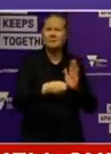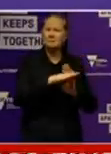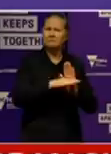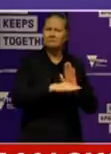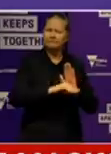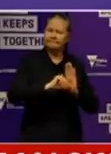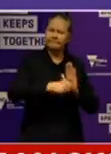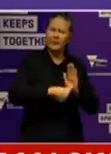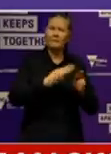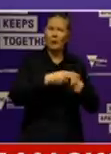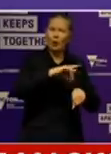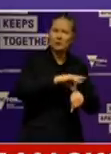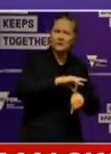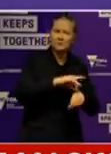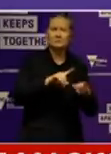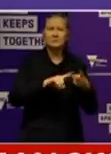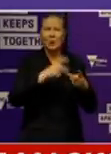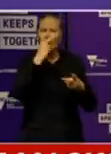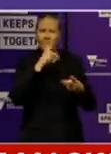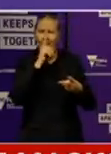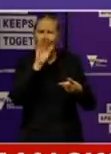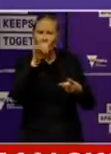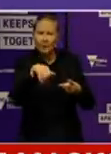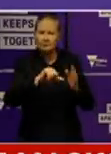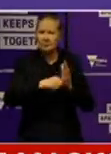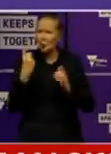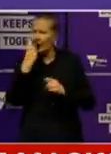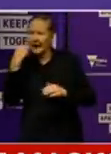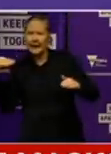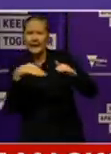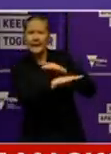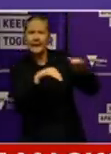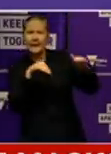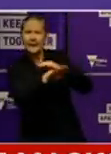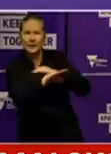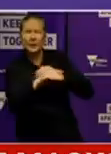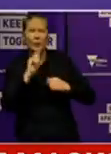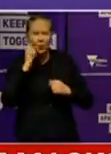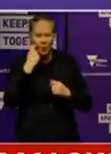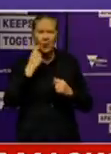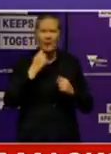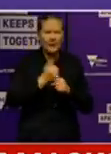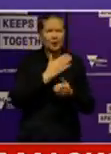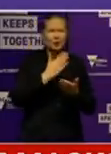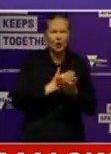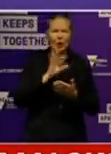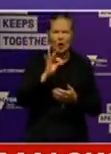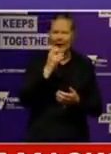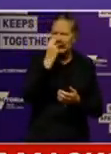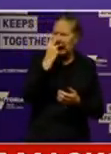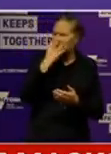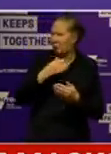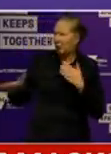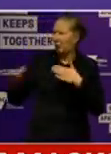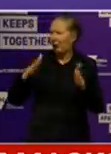care facilities. We'll be working very closely with health services to do this in a sensitive way. Obviously, there will be